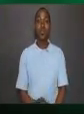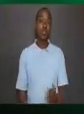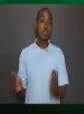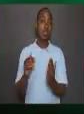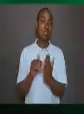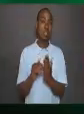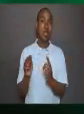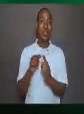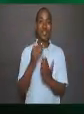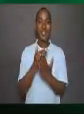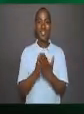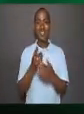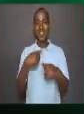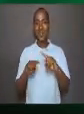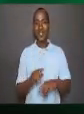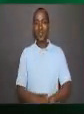Let's get back to our lesson.